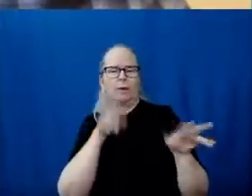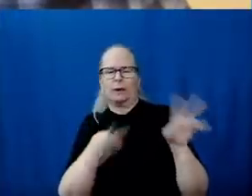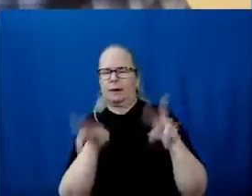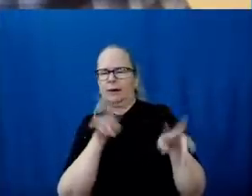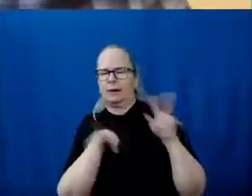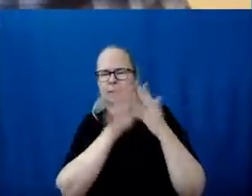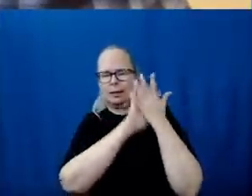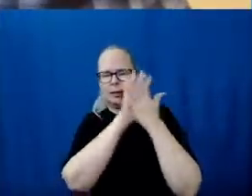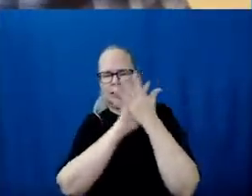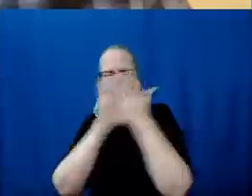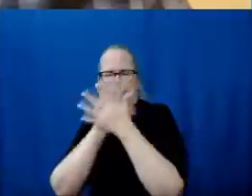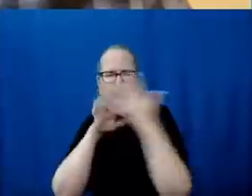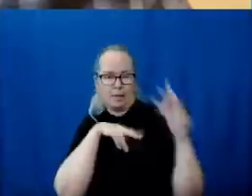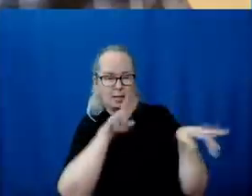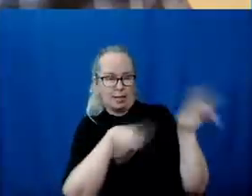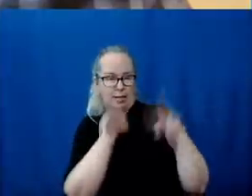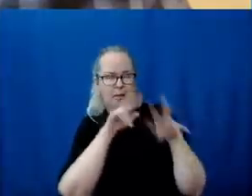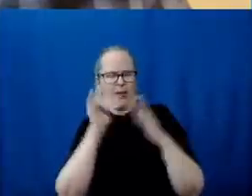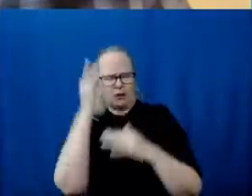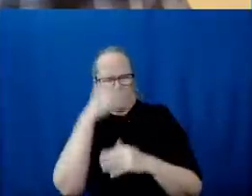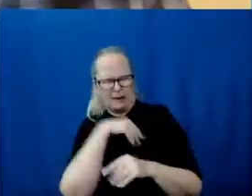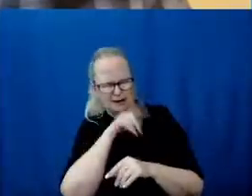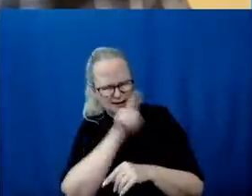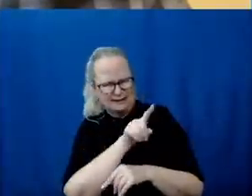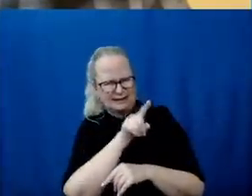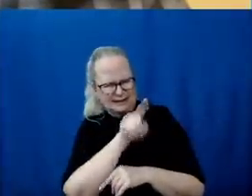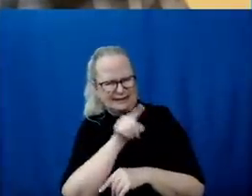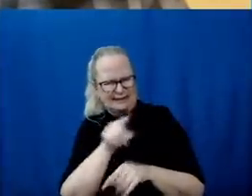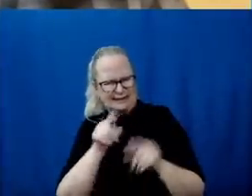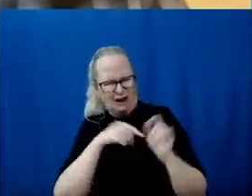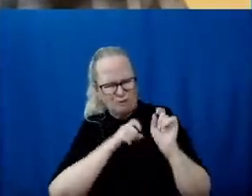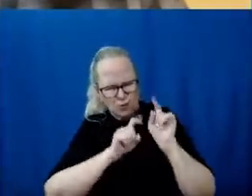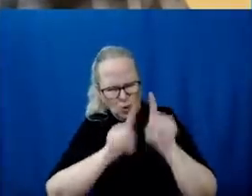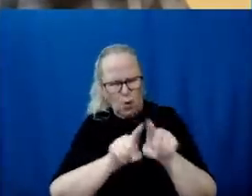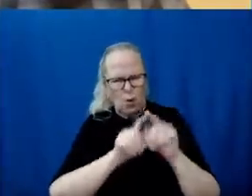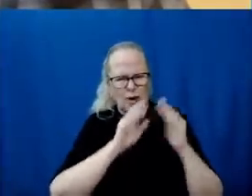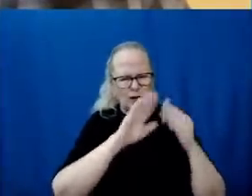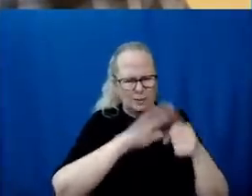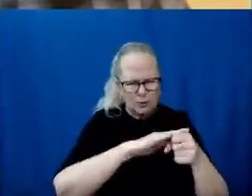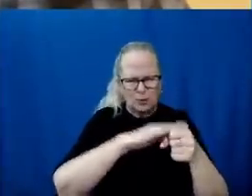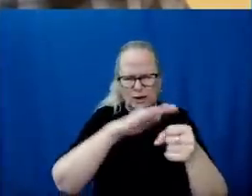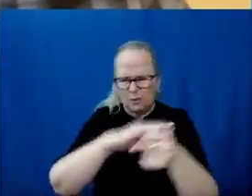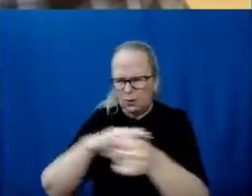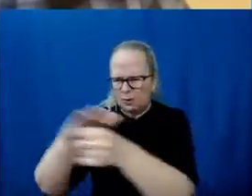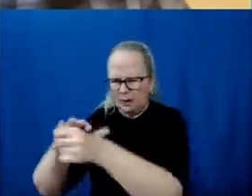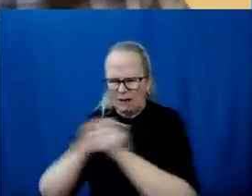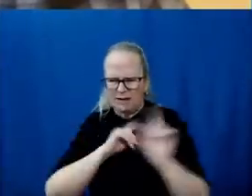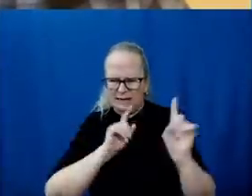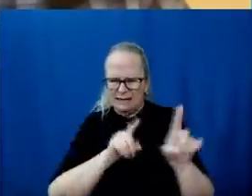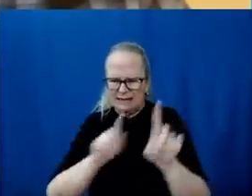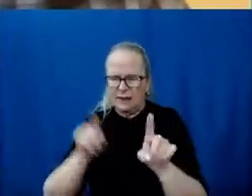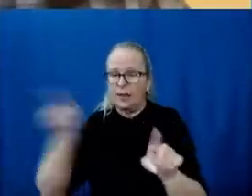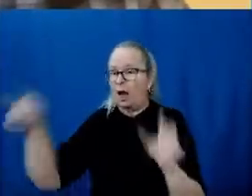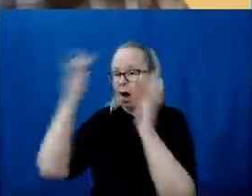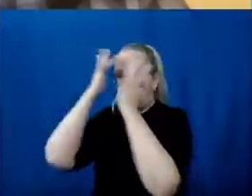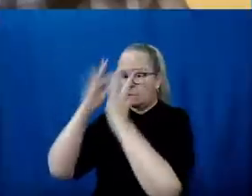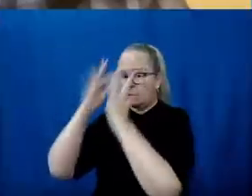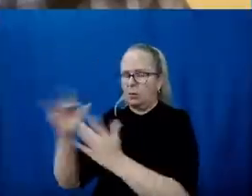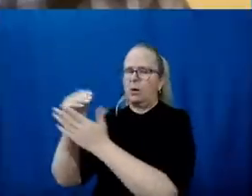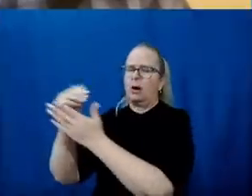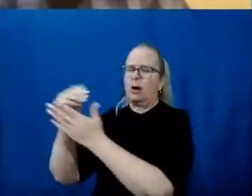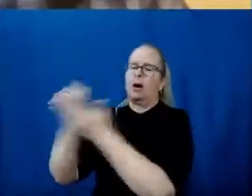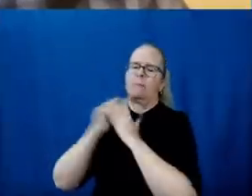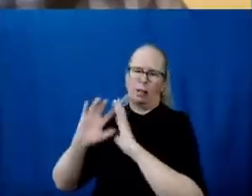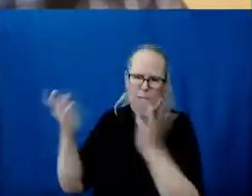too. Yeah, that's why you need to go into different areas. So the hospitals have been really helpful. We've gone into areas that haven't